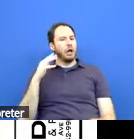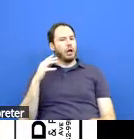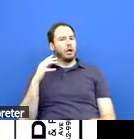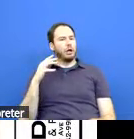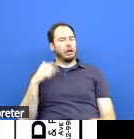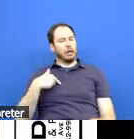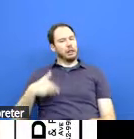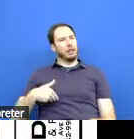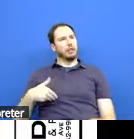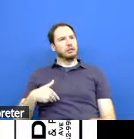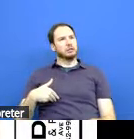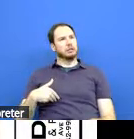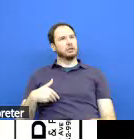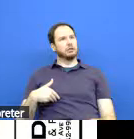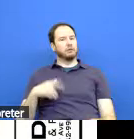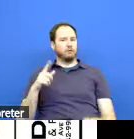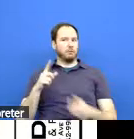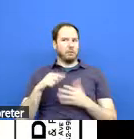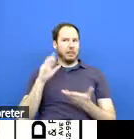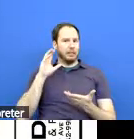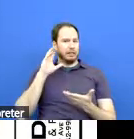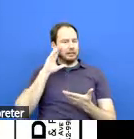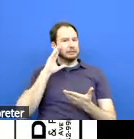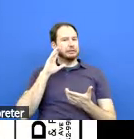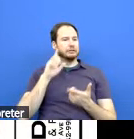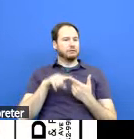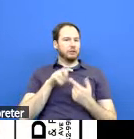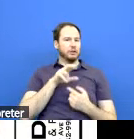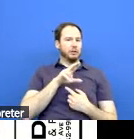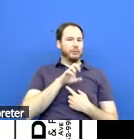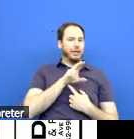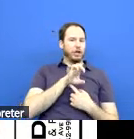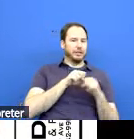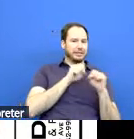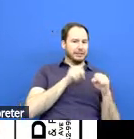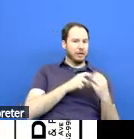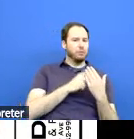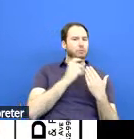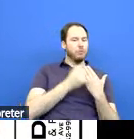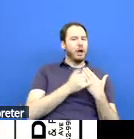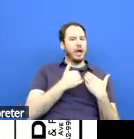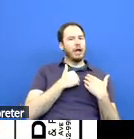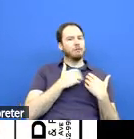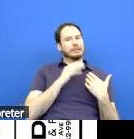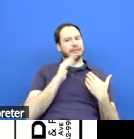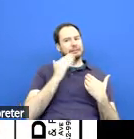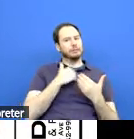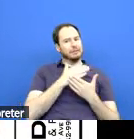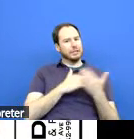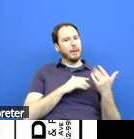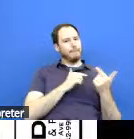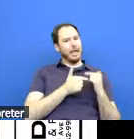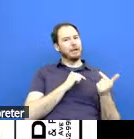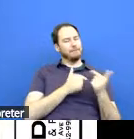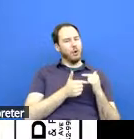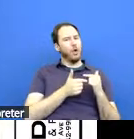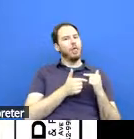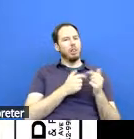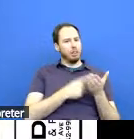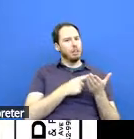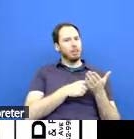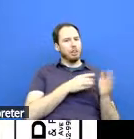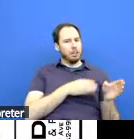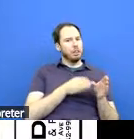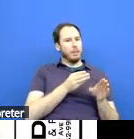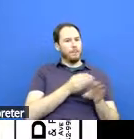sense, just kind of listening through the Erie Station project, that there's been a fair amount of conversation back and